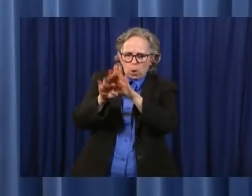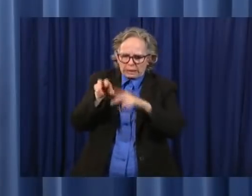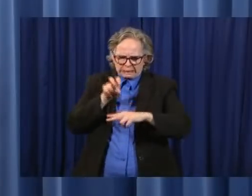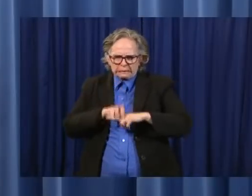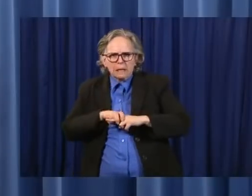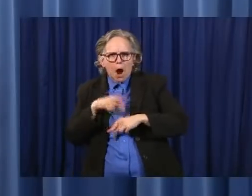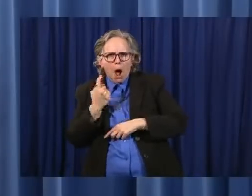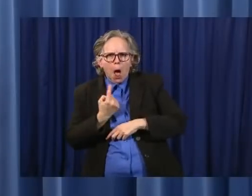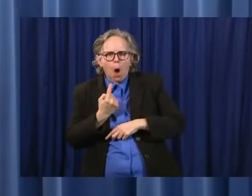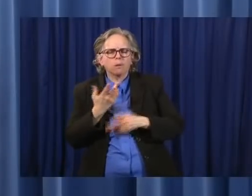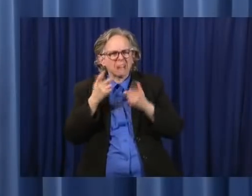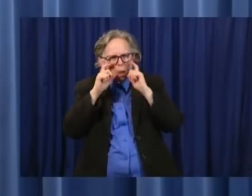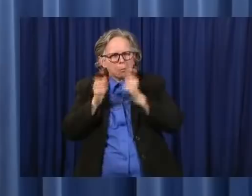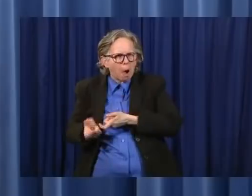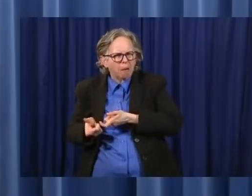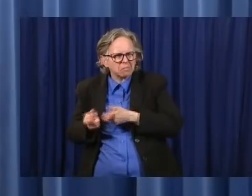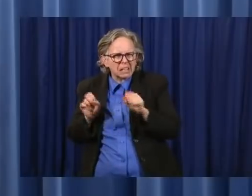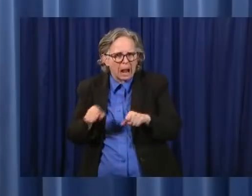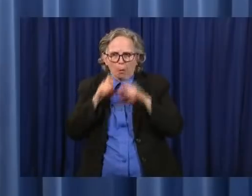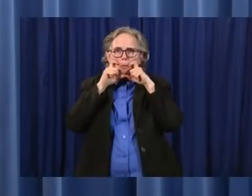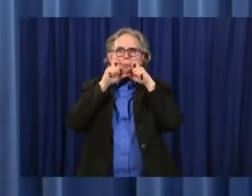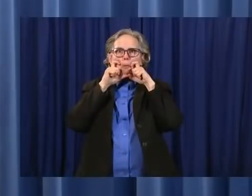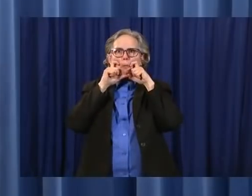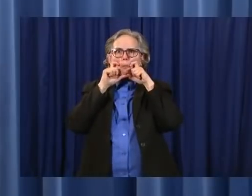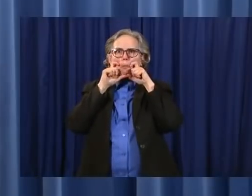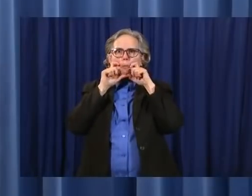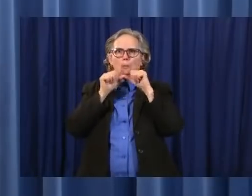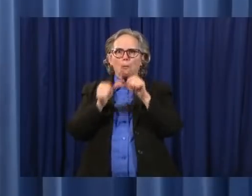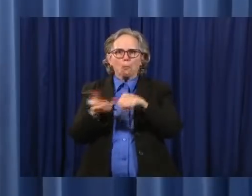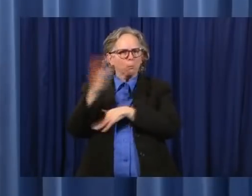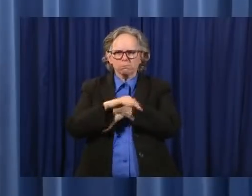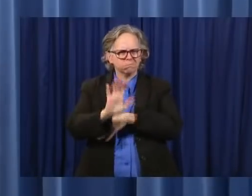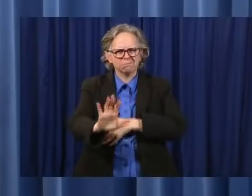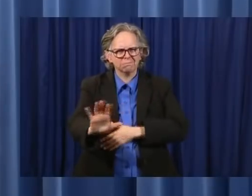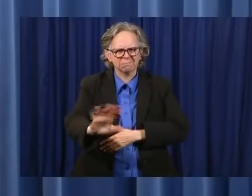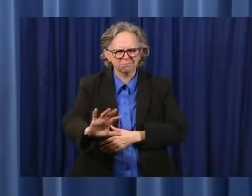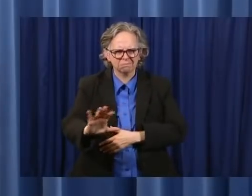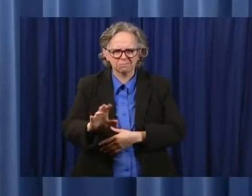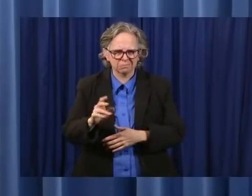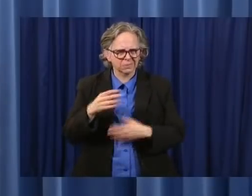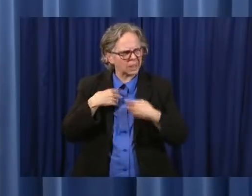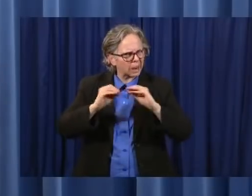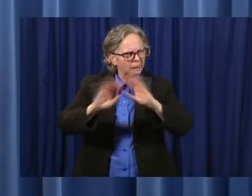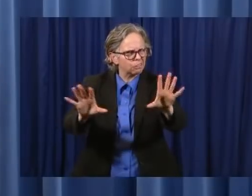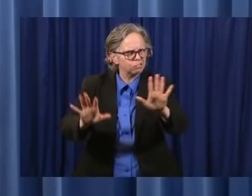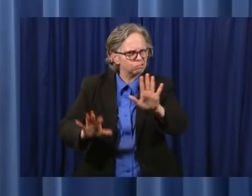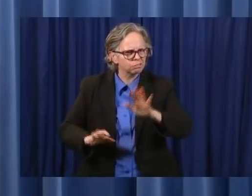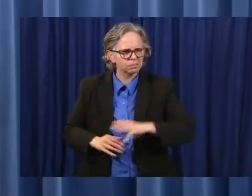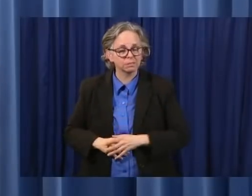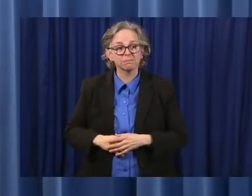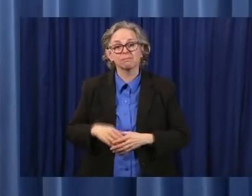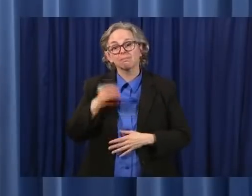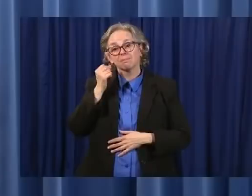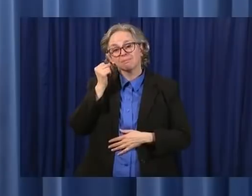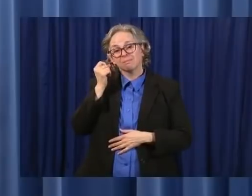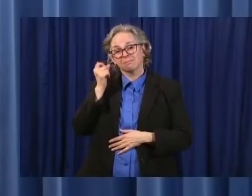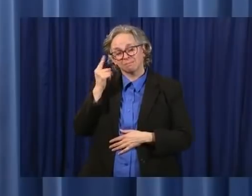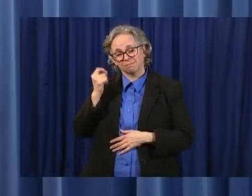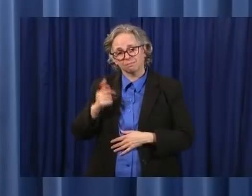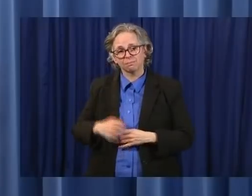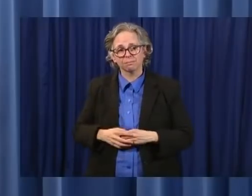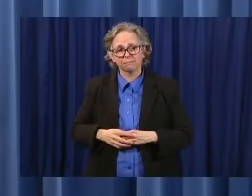off. You know, we've made that very clear. I want to go back a little bit on the